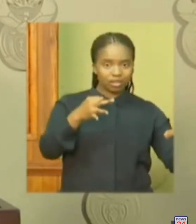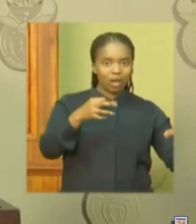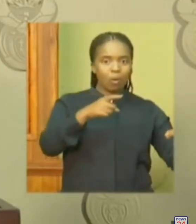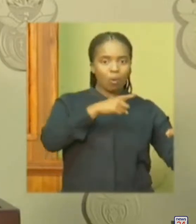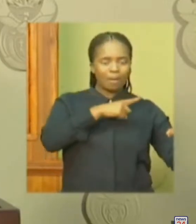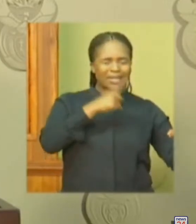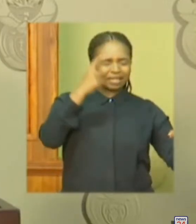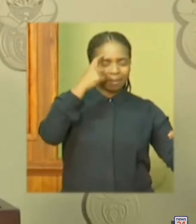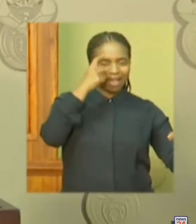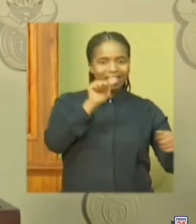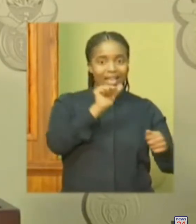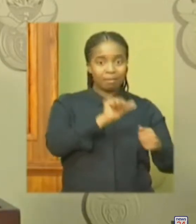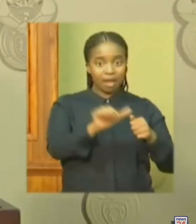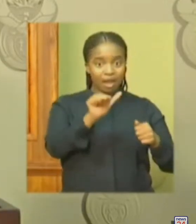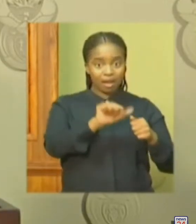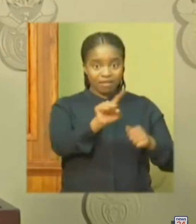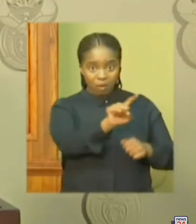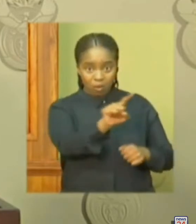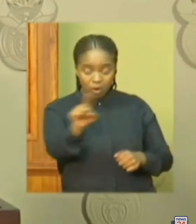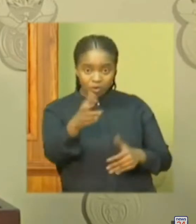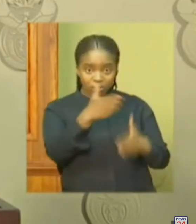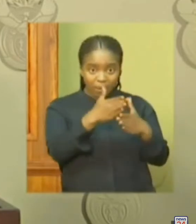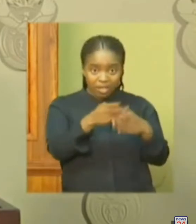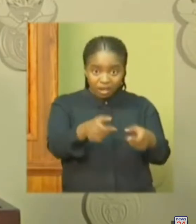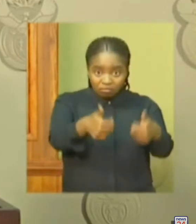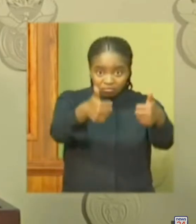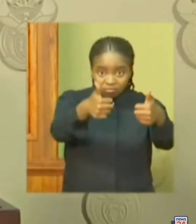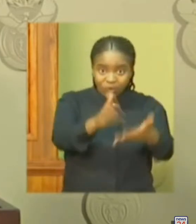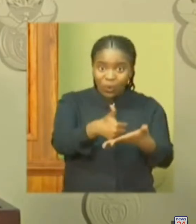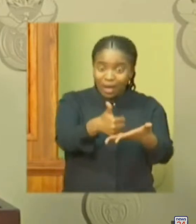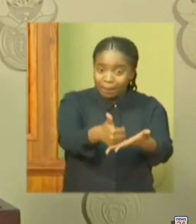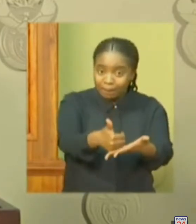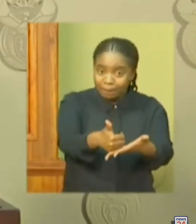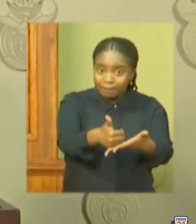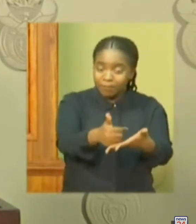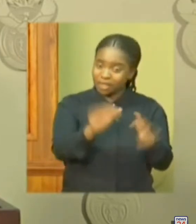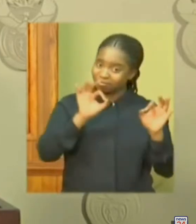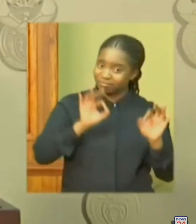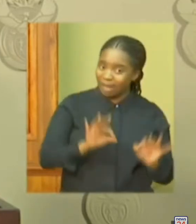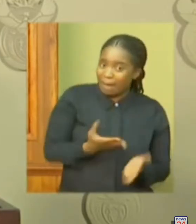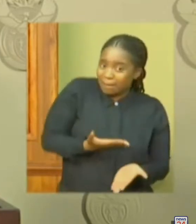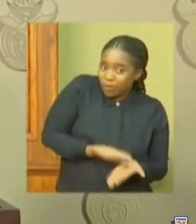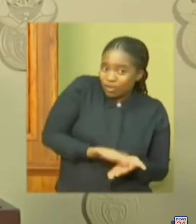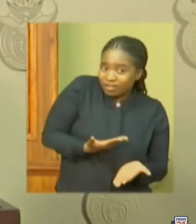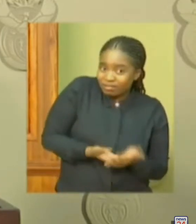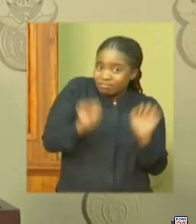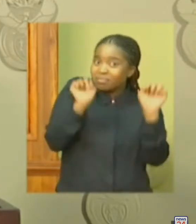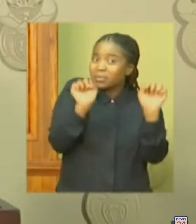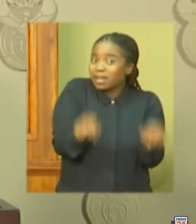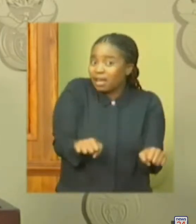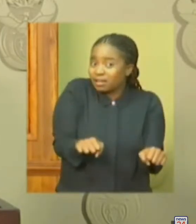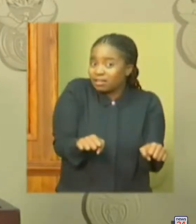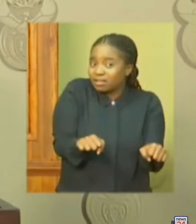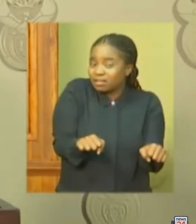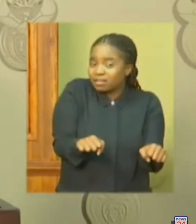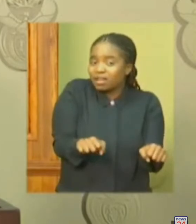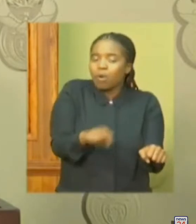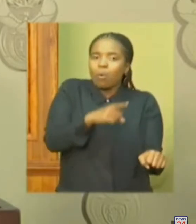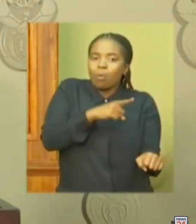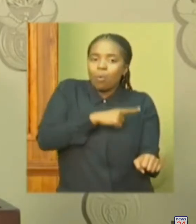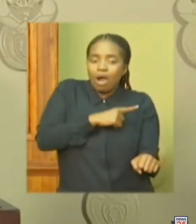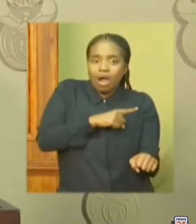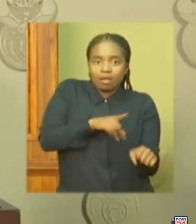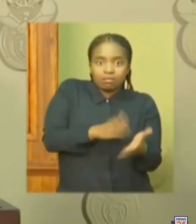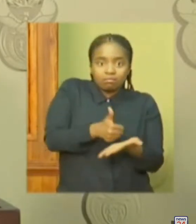faith, that they are reasonable and rational and are based on